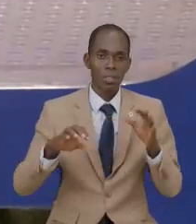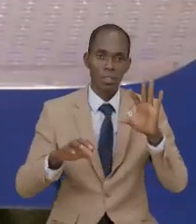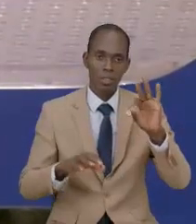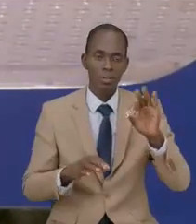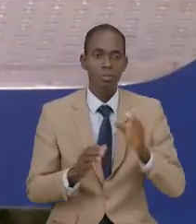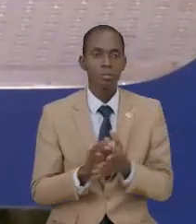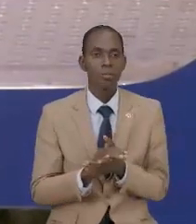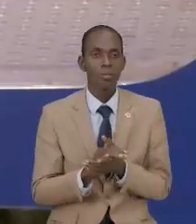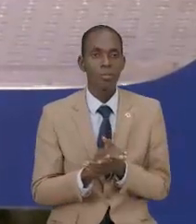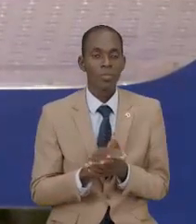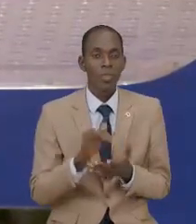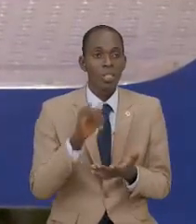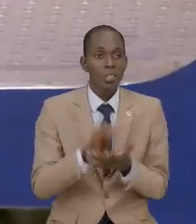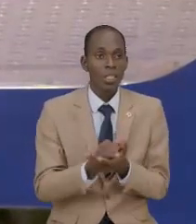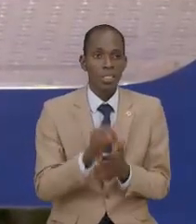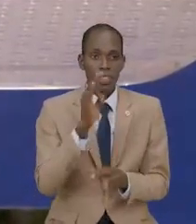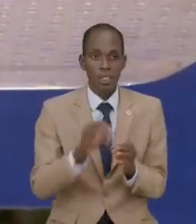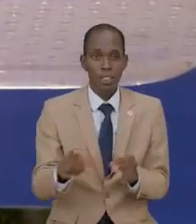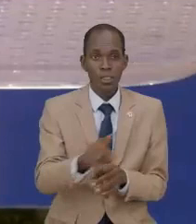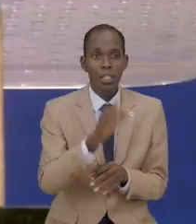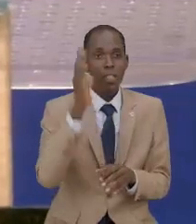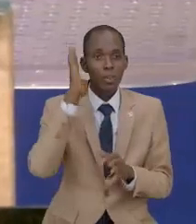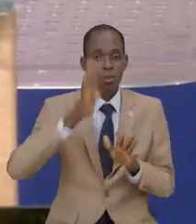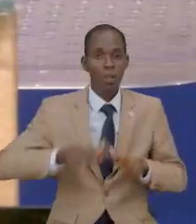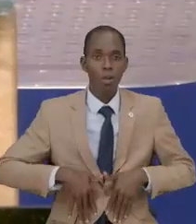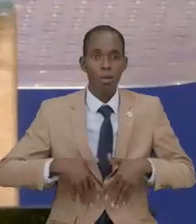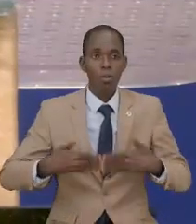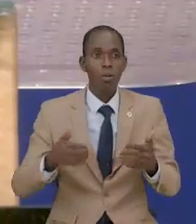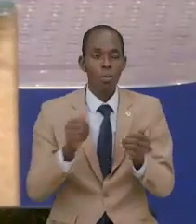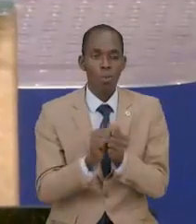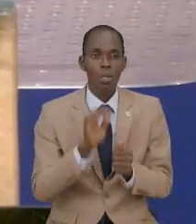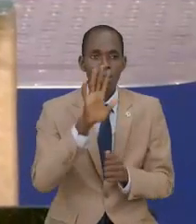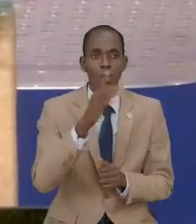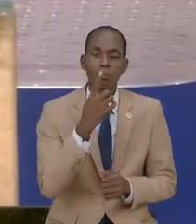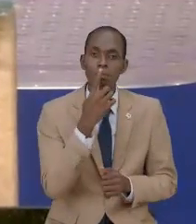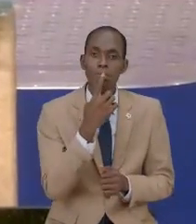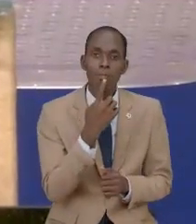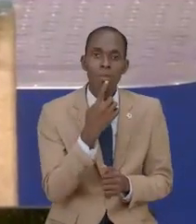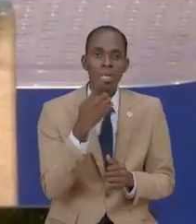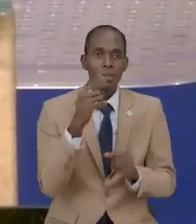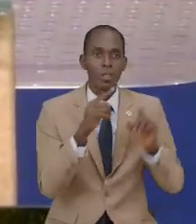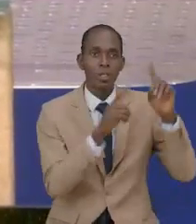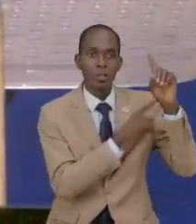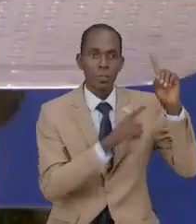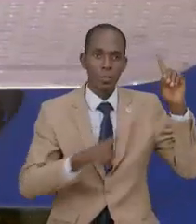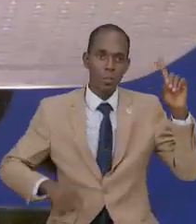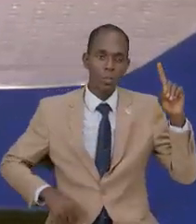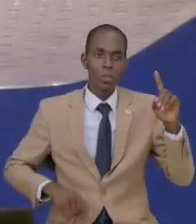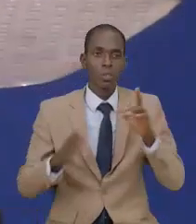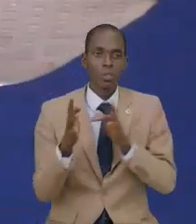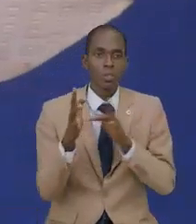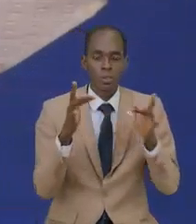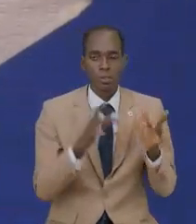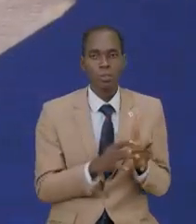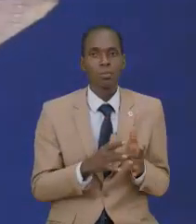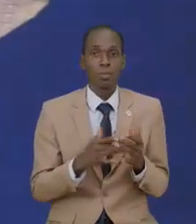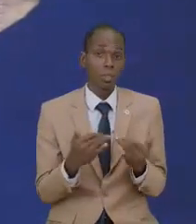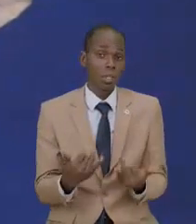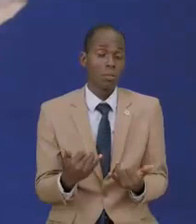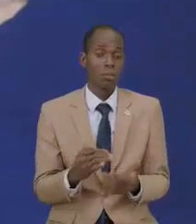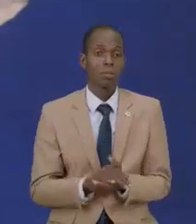verse 9, that if thou shall confess with thy mouth the Lord Jesus.